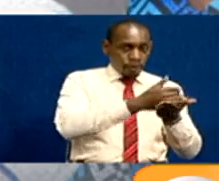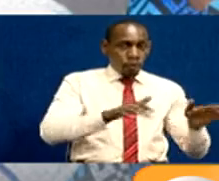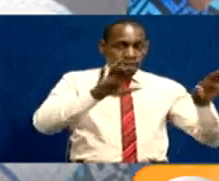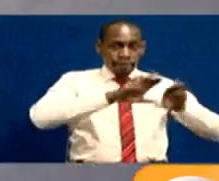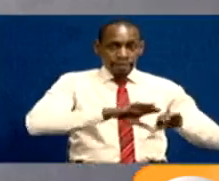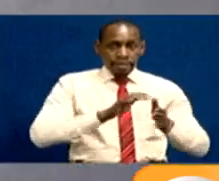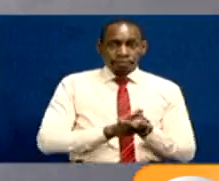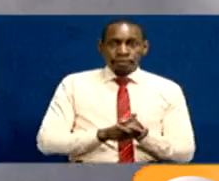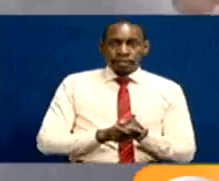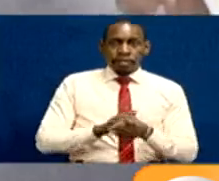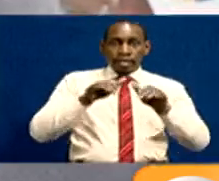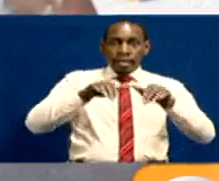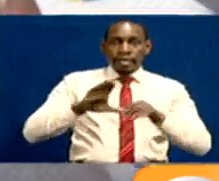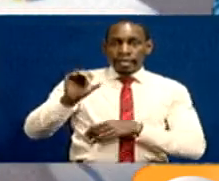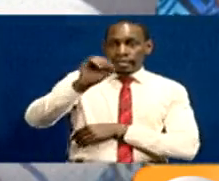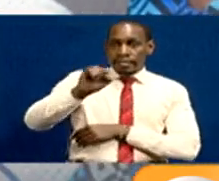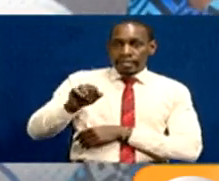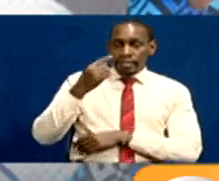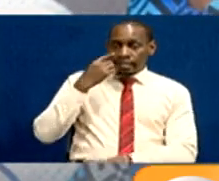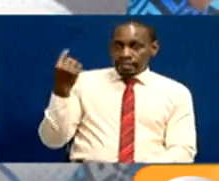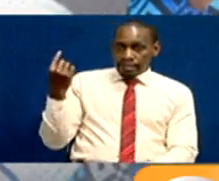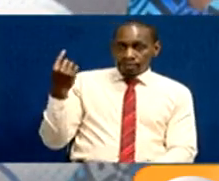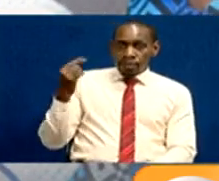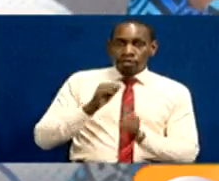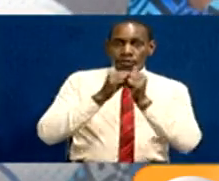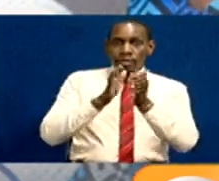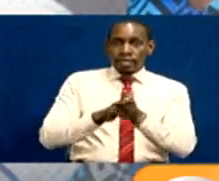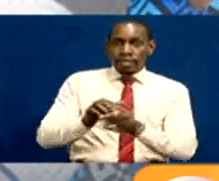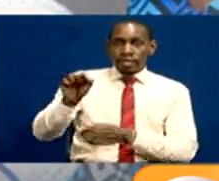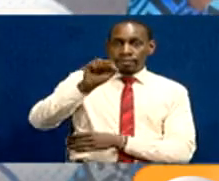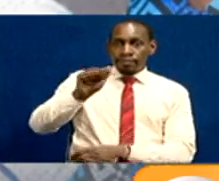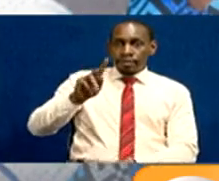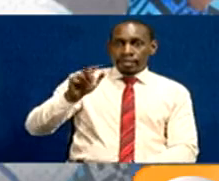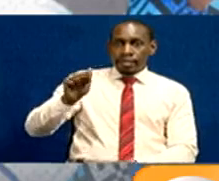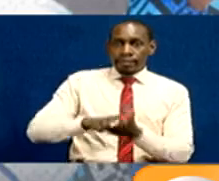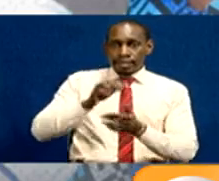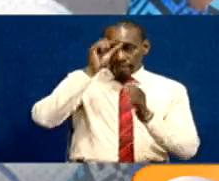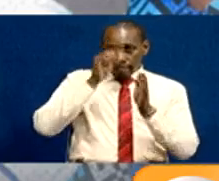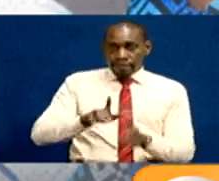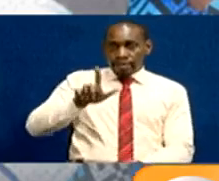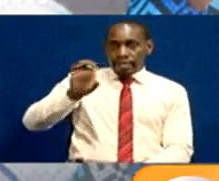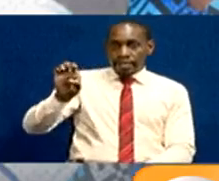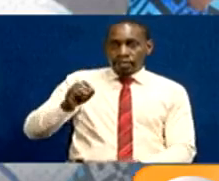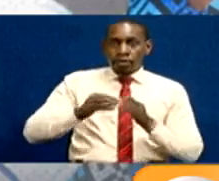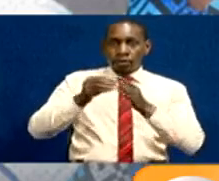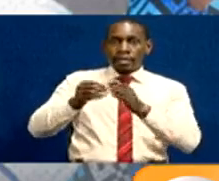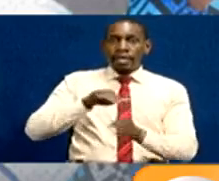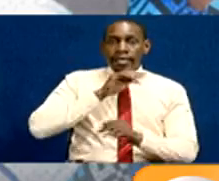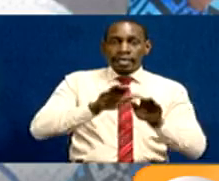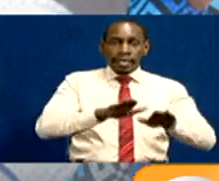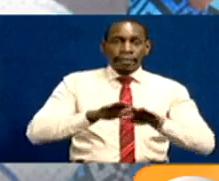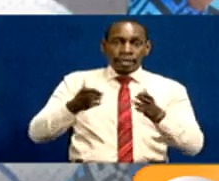the Rift Valley. Agriculture Cabinet Secretary Peter Munya, together with Sabina Chege and Governor Lee Kinyanjui, will lead the